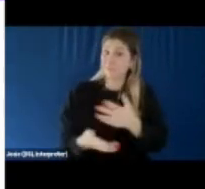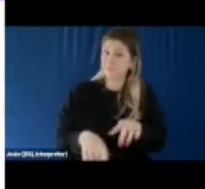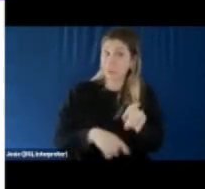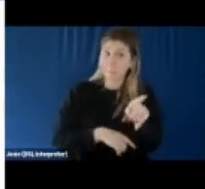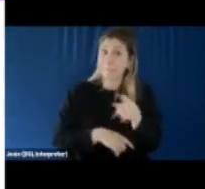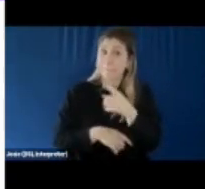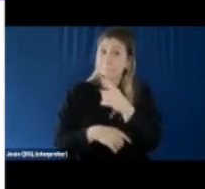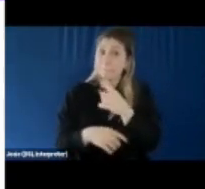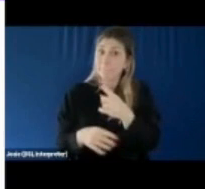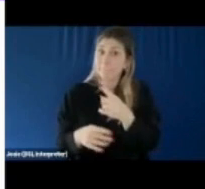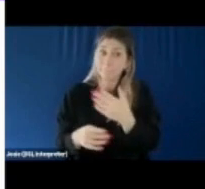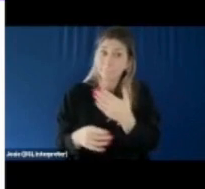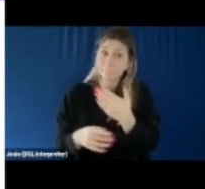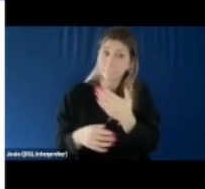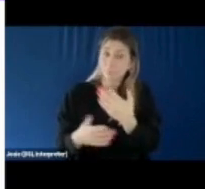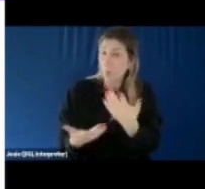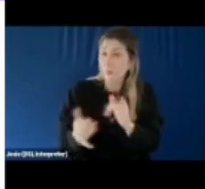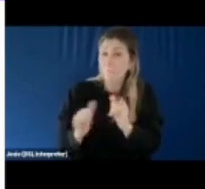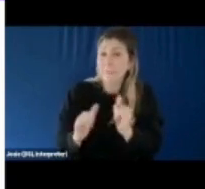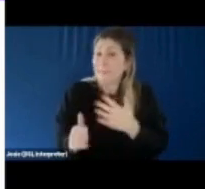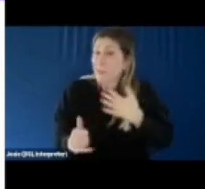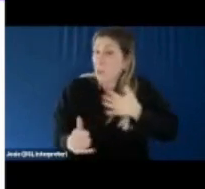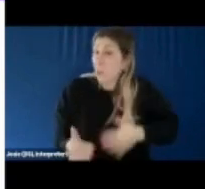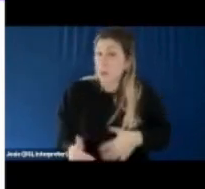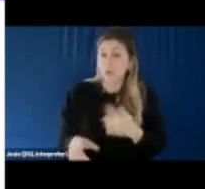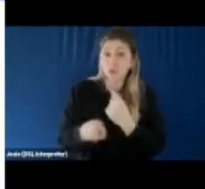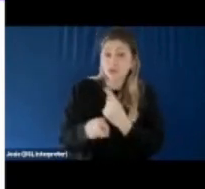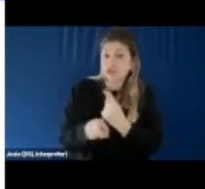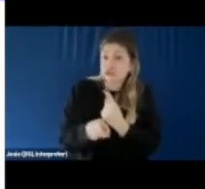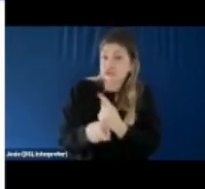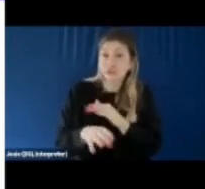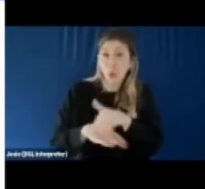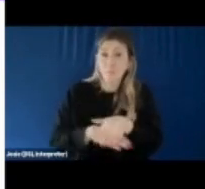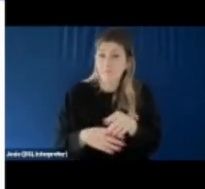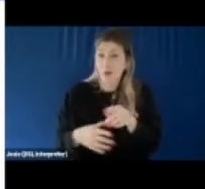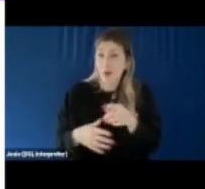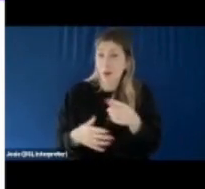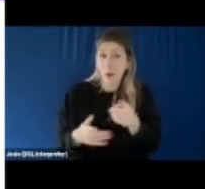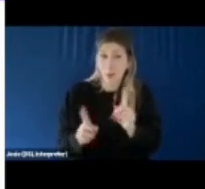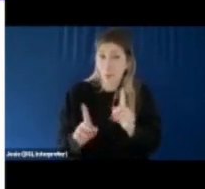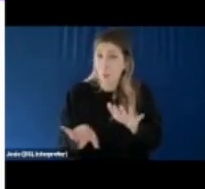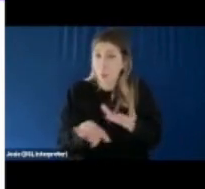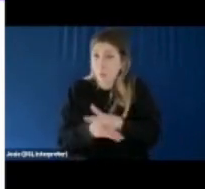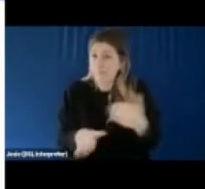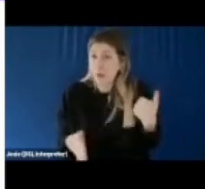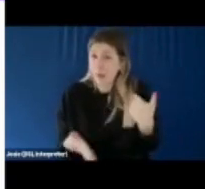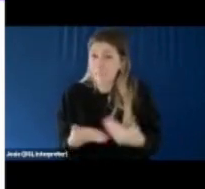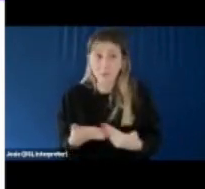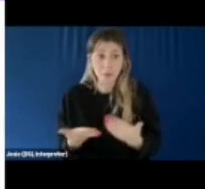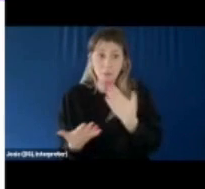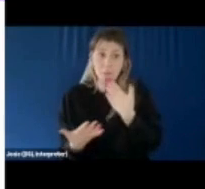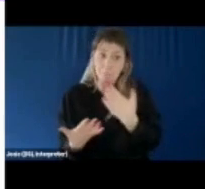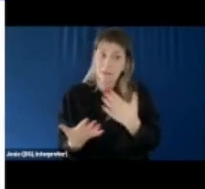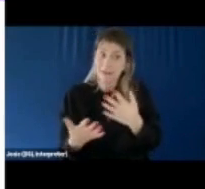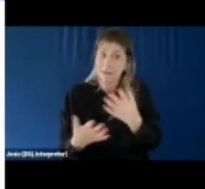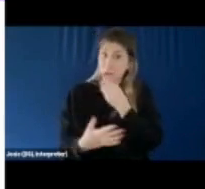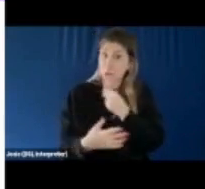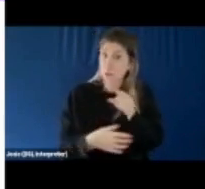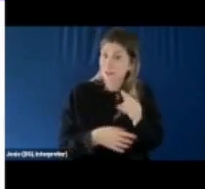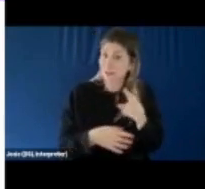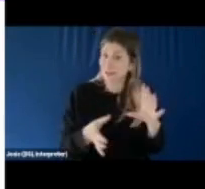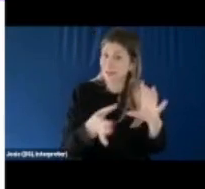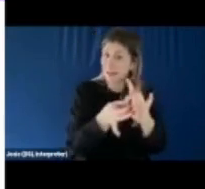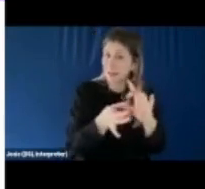or check out our resources and past webinars on our Knowledge Hub, these are the links you can follow to access our support. I'll move into